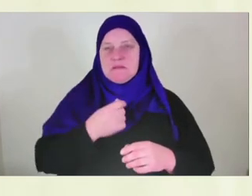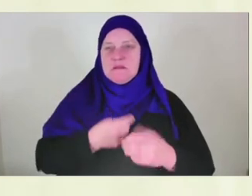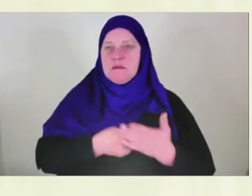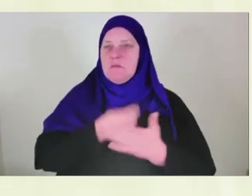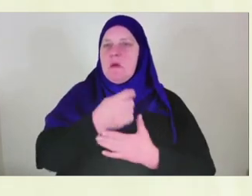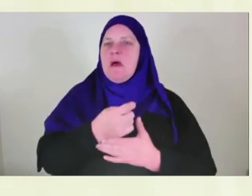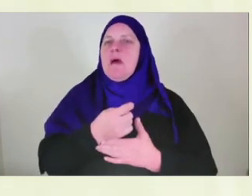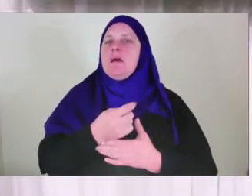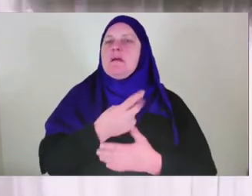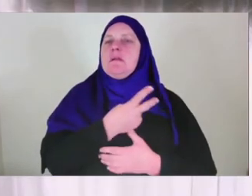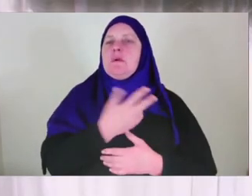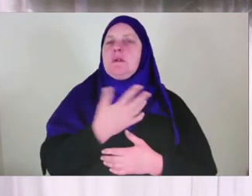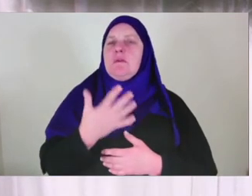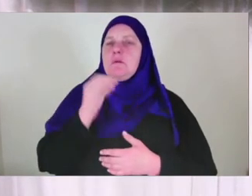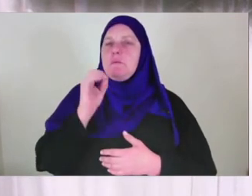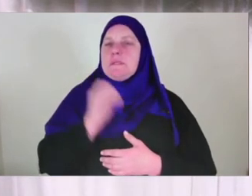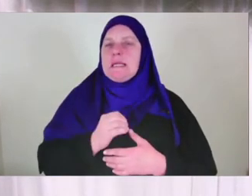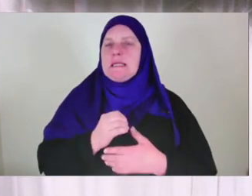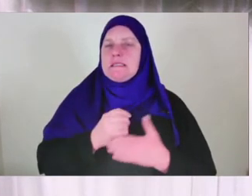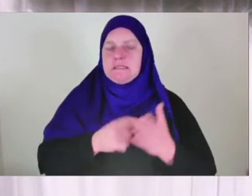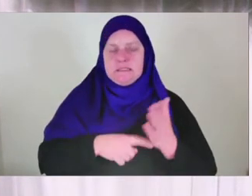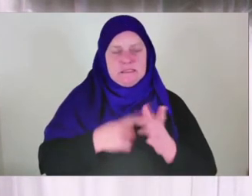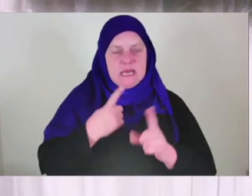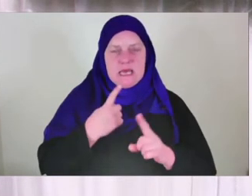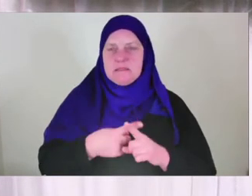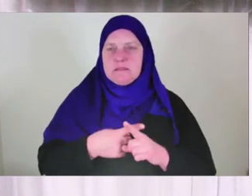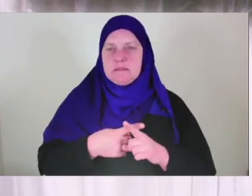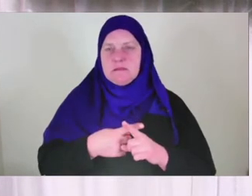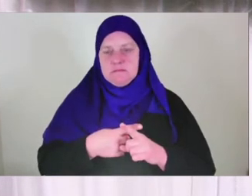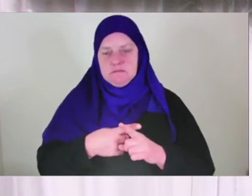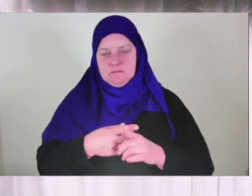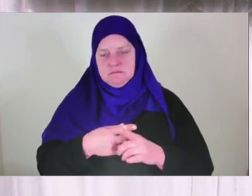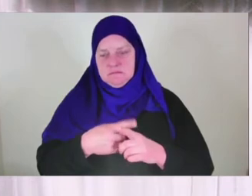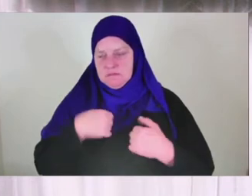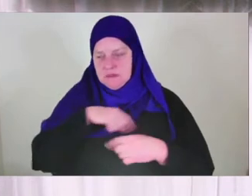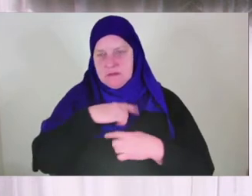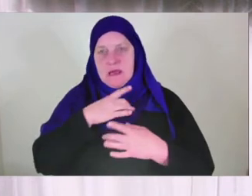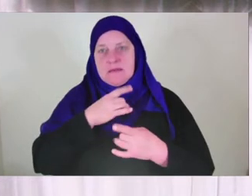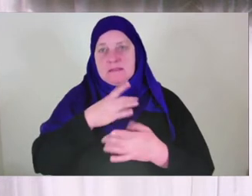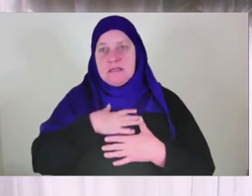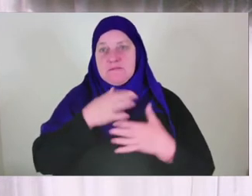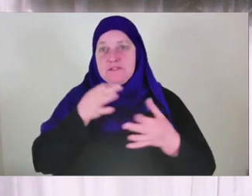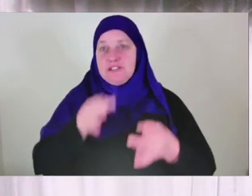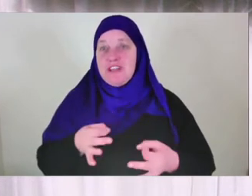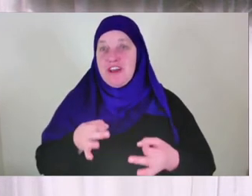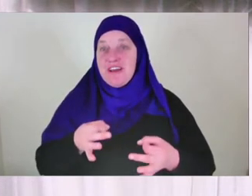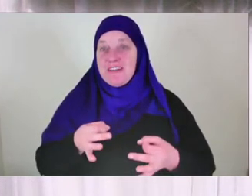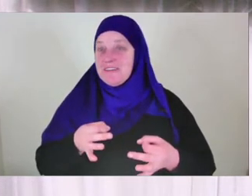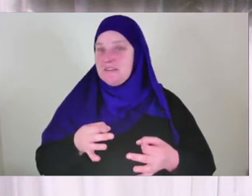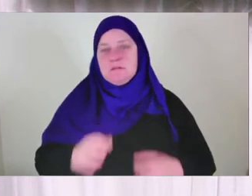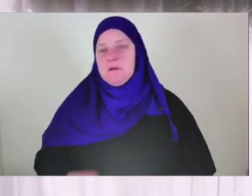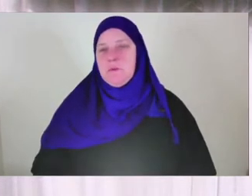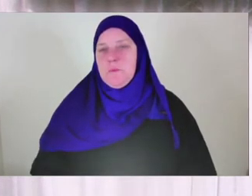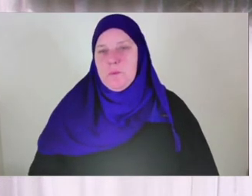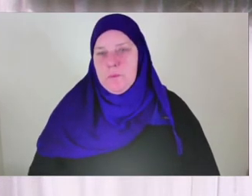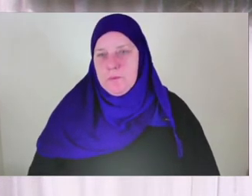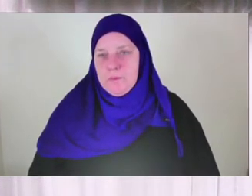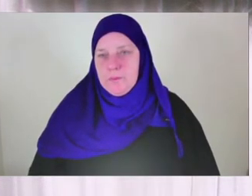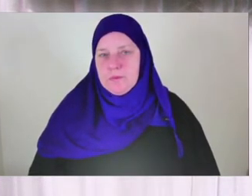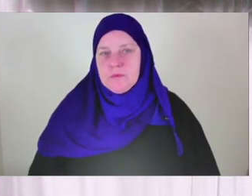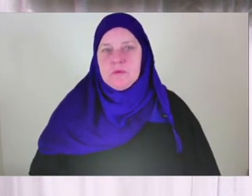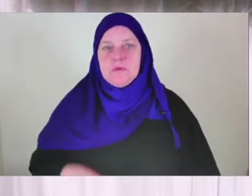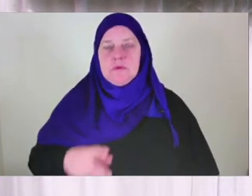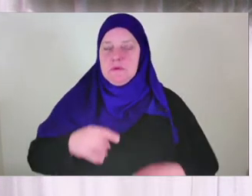then you know, I'd probably use all the taxation money to remove all the high rises, speed humps, all